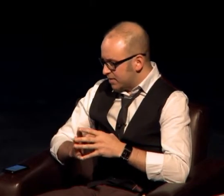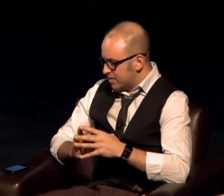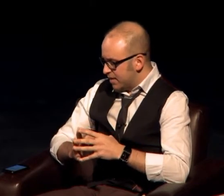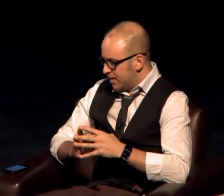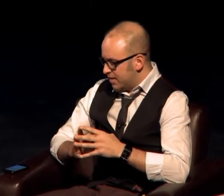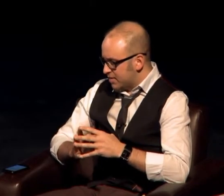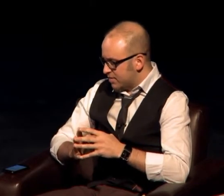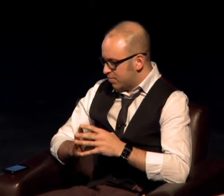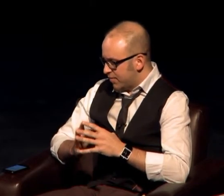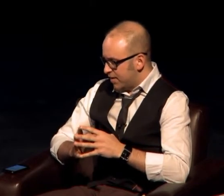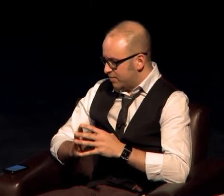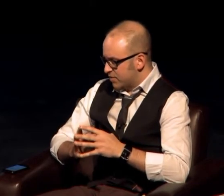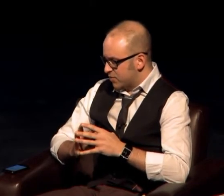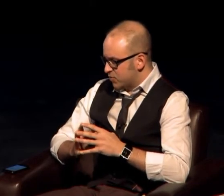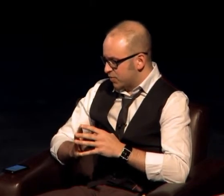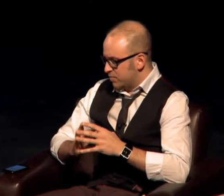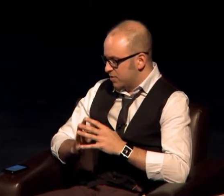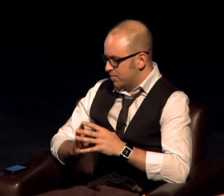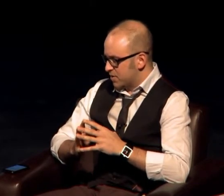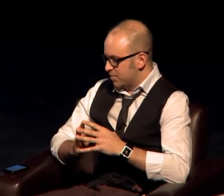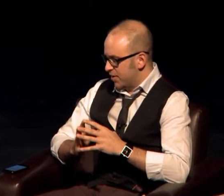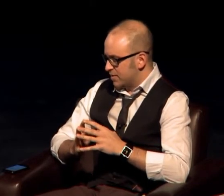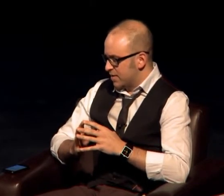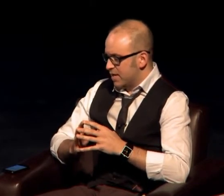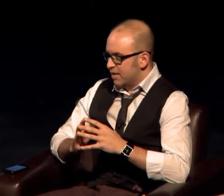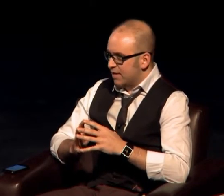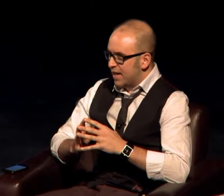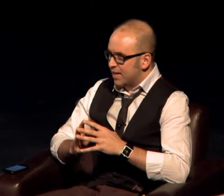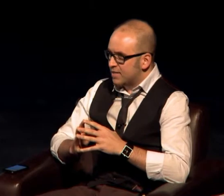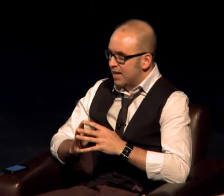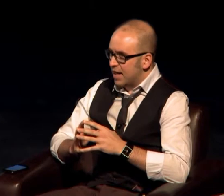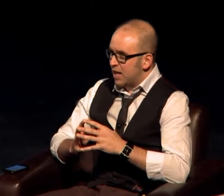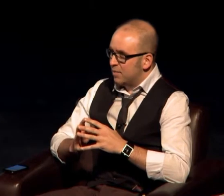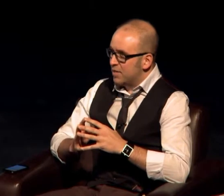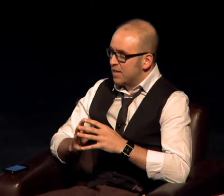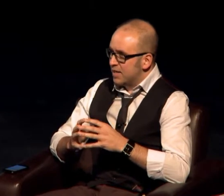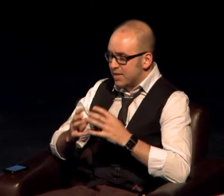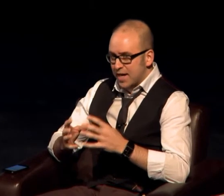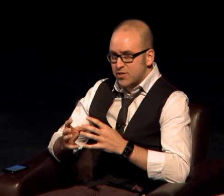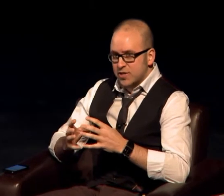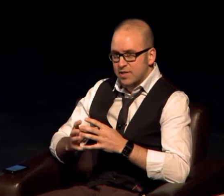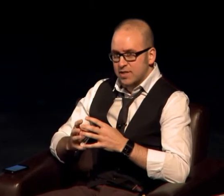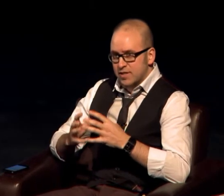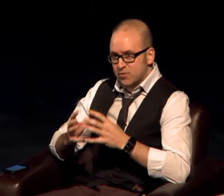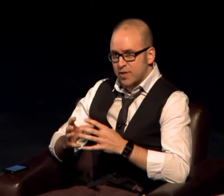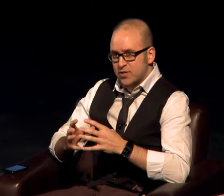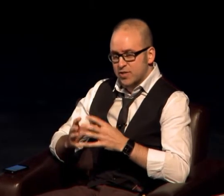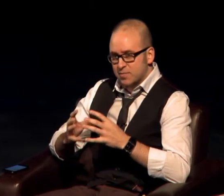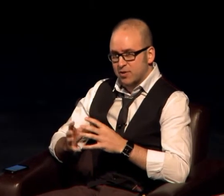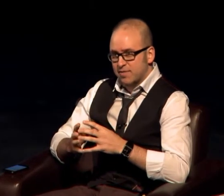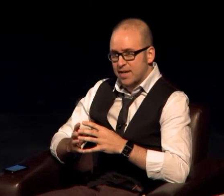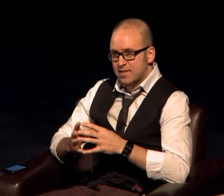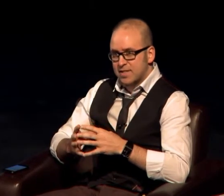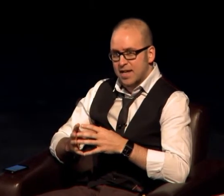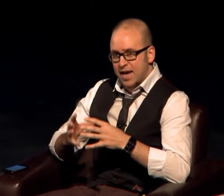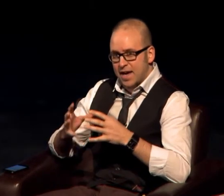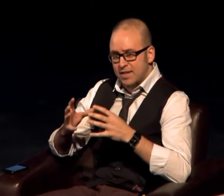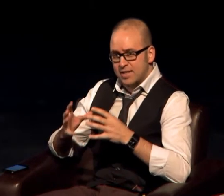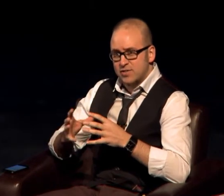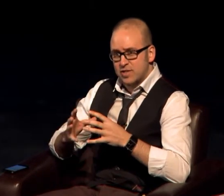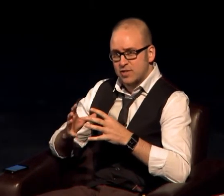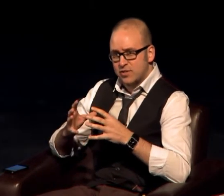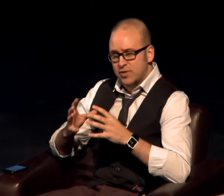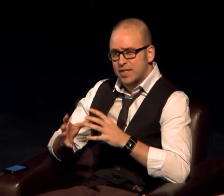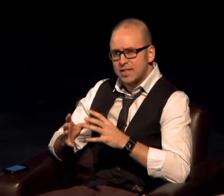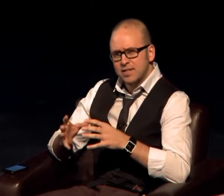the exhibits is to provide visitors with a museum experience that is engaging, is rich, is multifaceted,